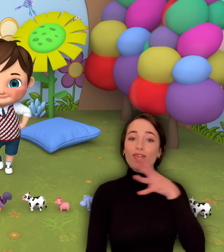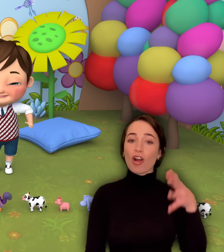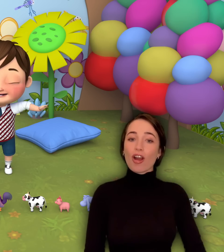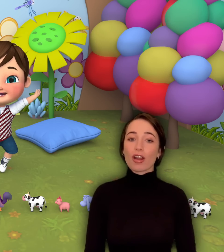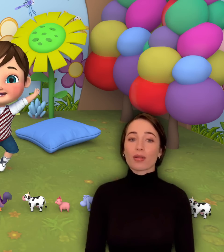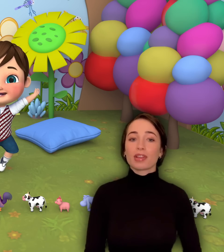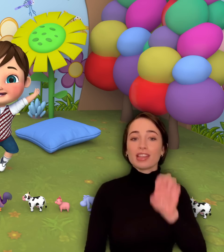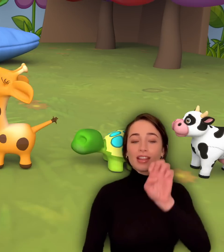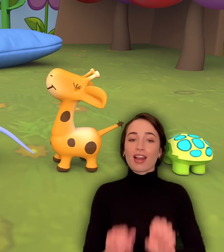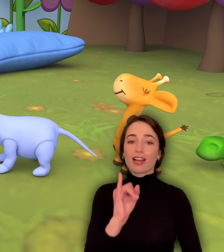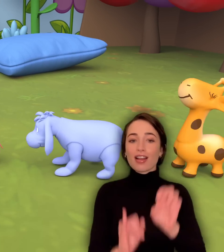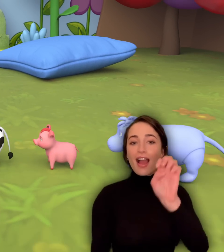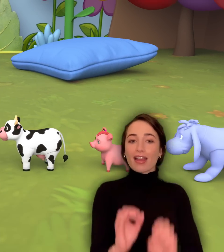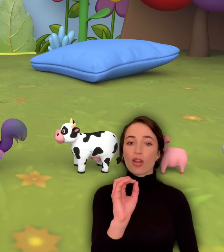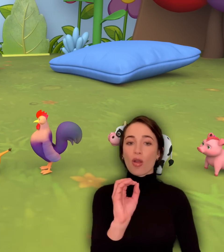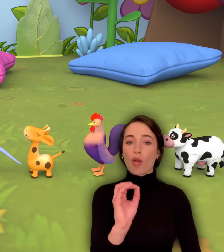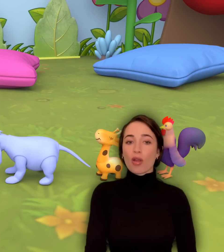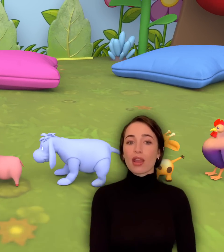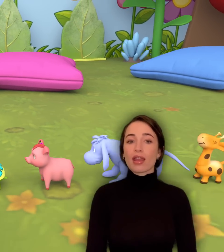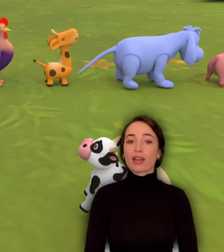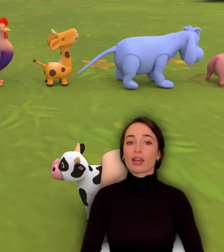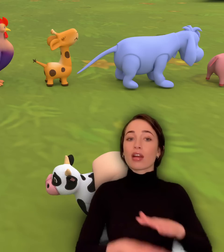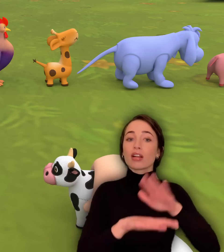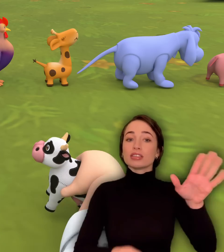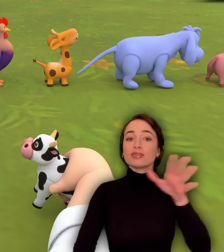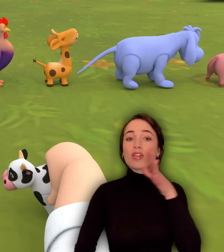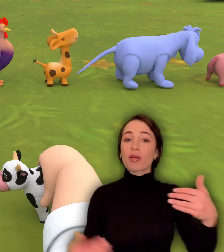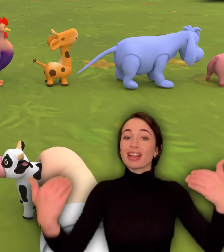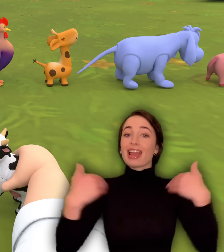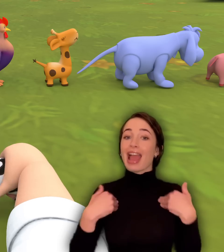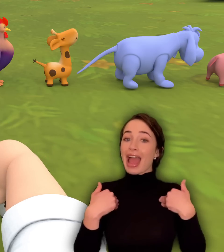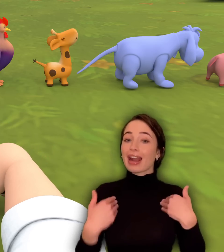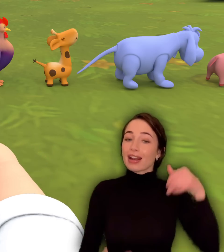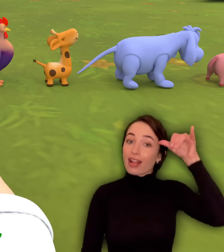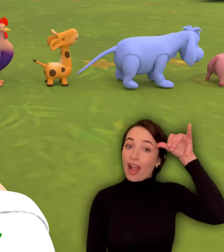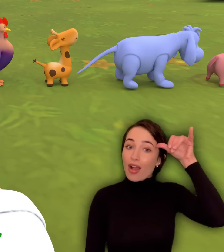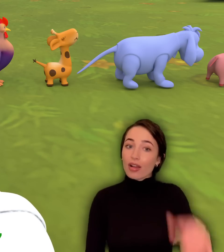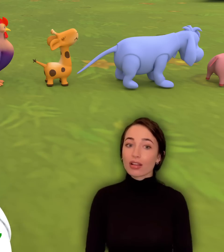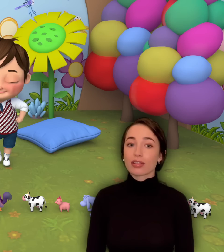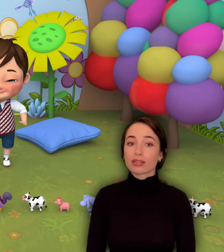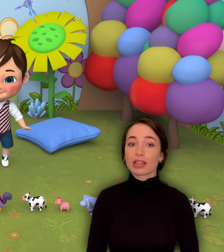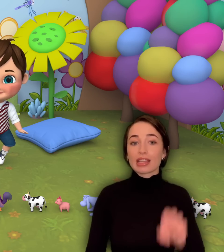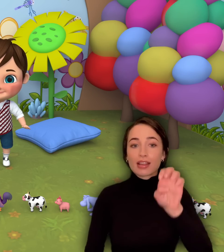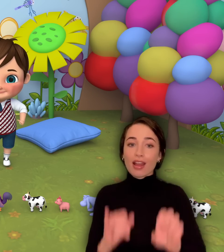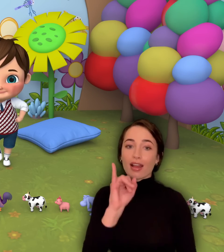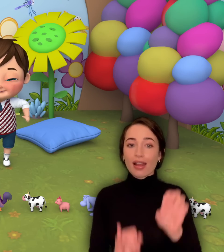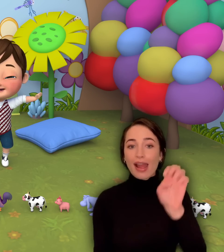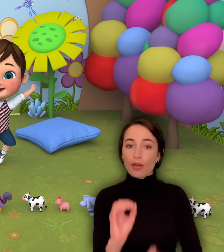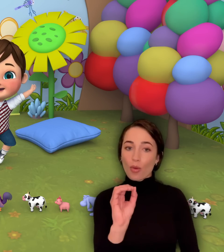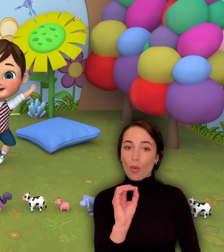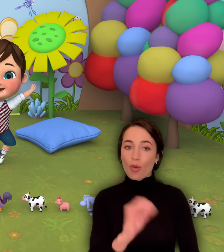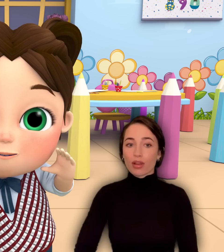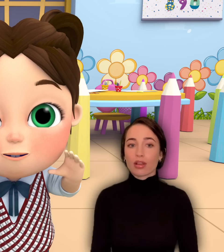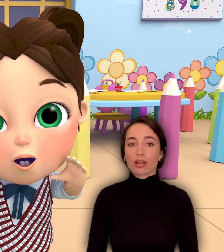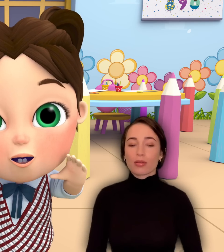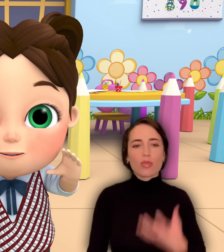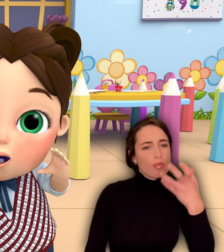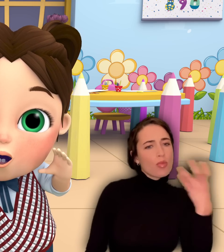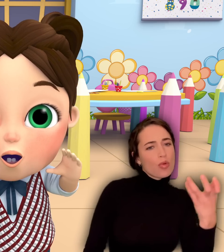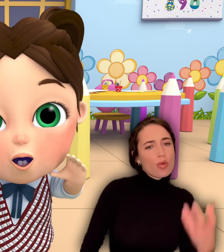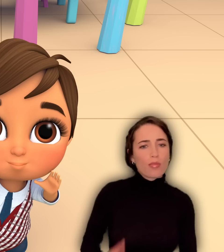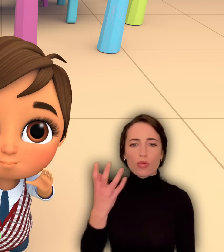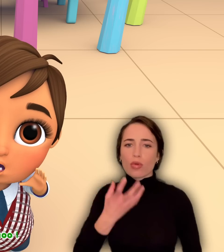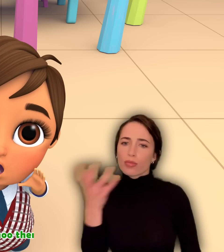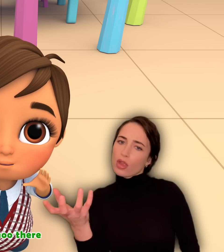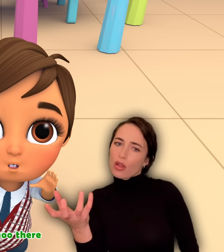MacDonald had a farm, E-I-E-I-O. And on his farm he had a cow, E-I-E-I-O. With a